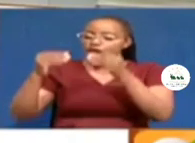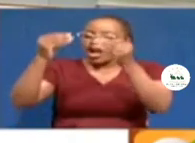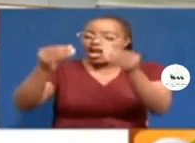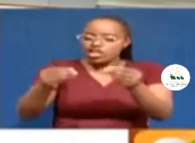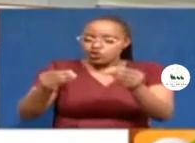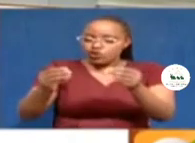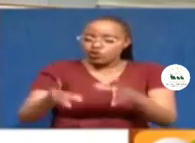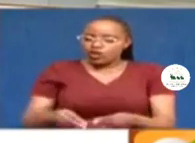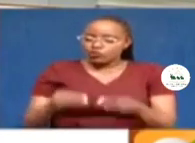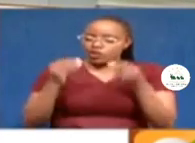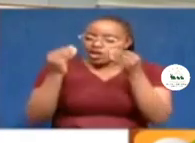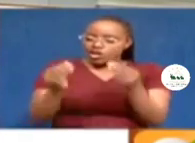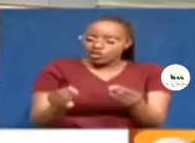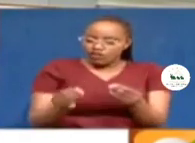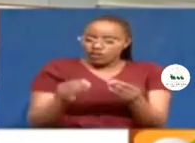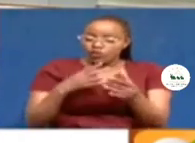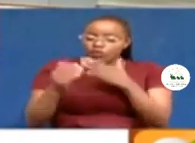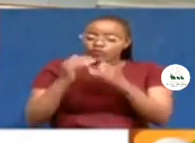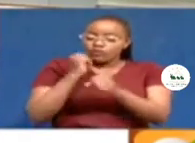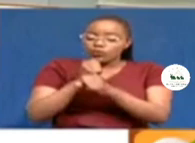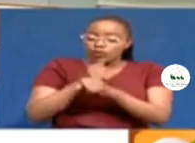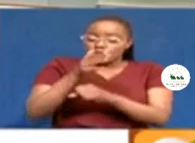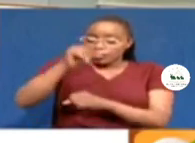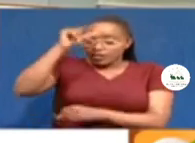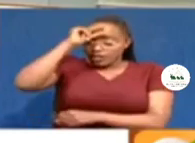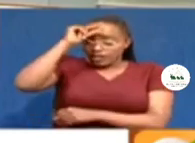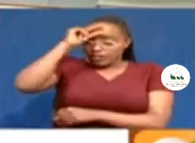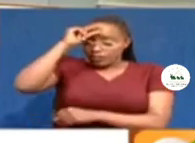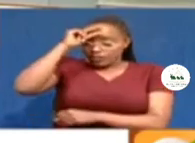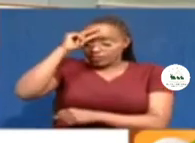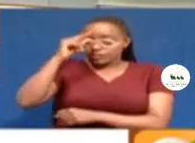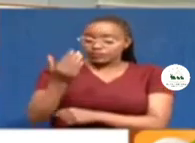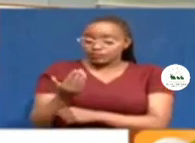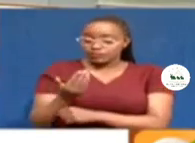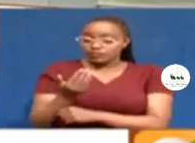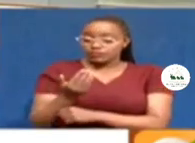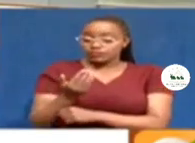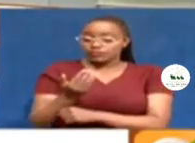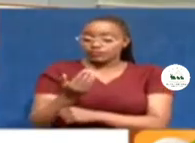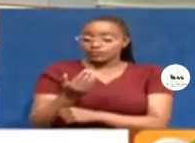that whatever it is we are doing in government,